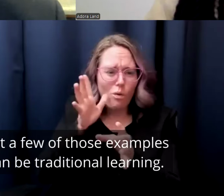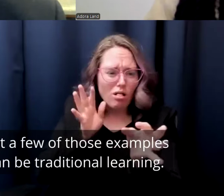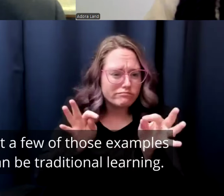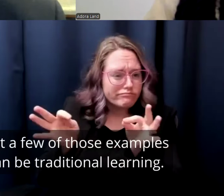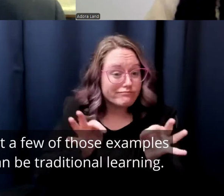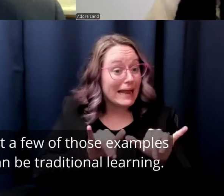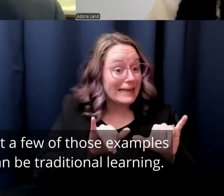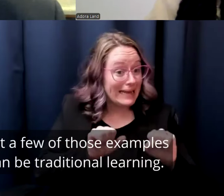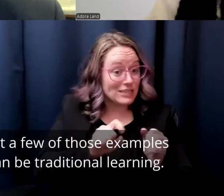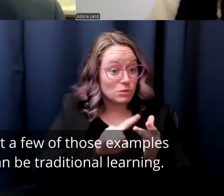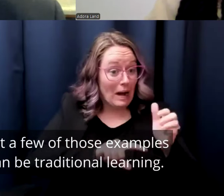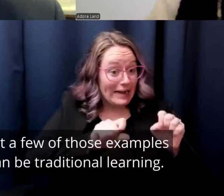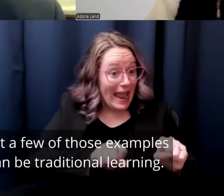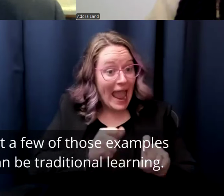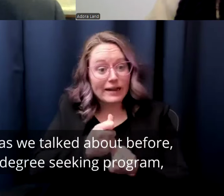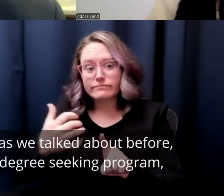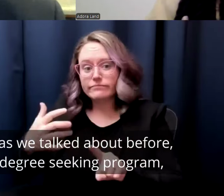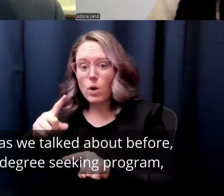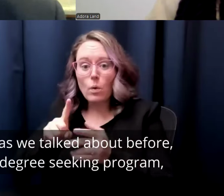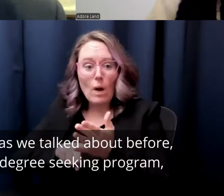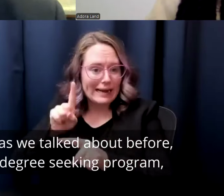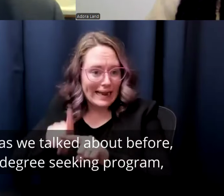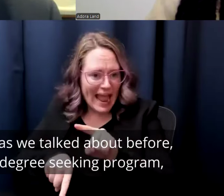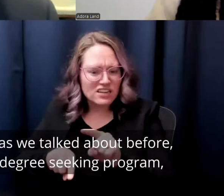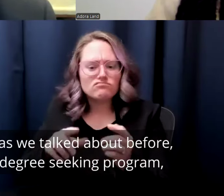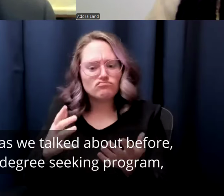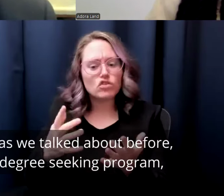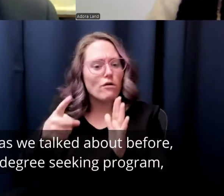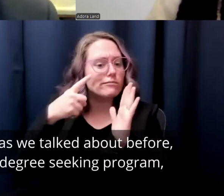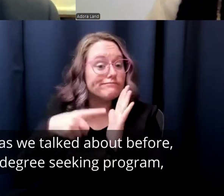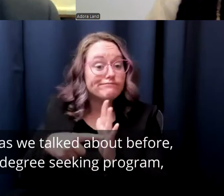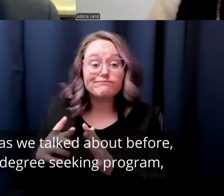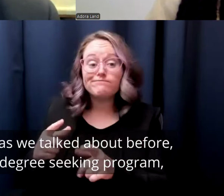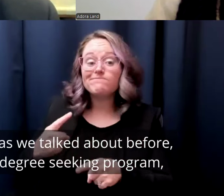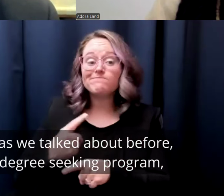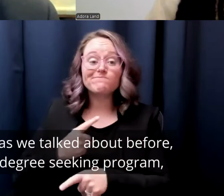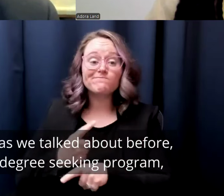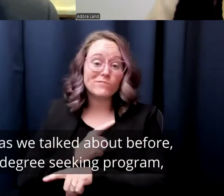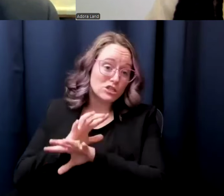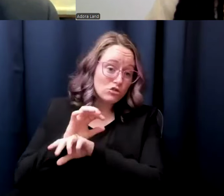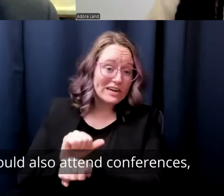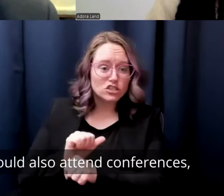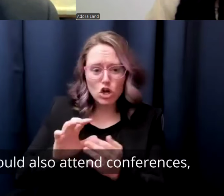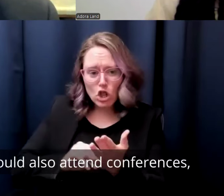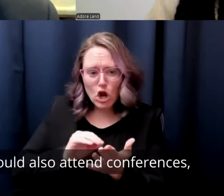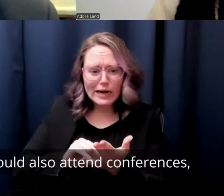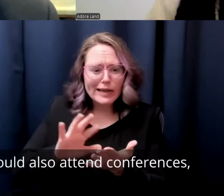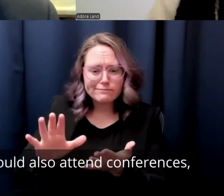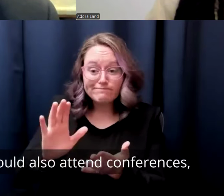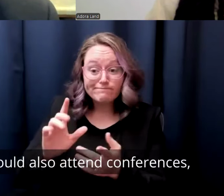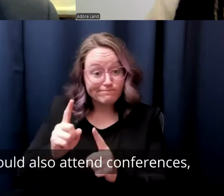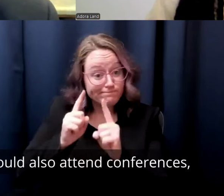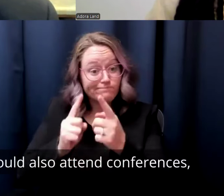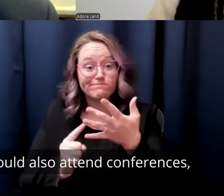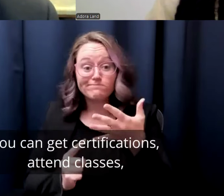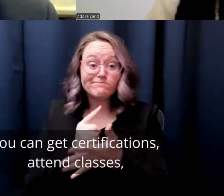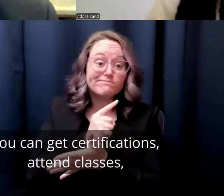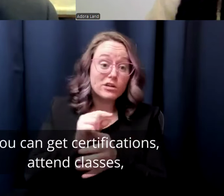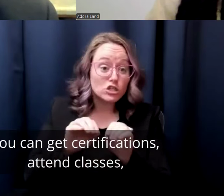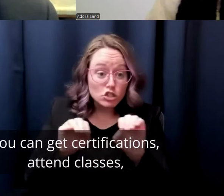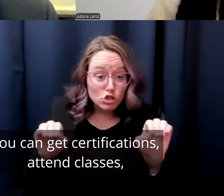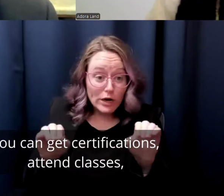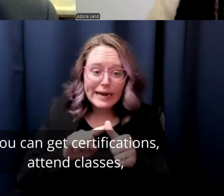few of those examples can be traditional learning. So as we talked about before, a degree seeking program. You can also attend conferences, you